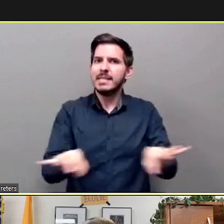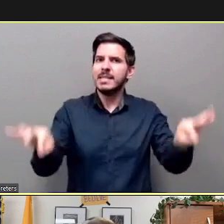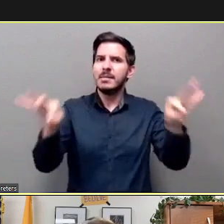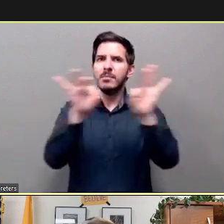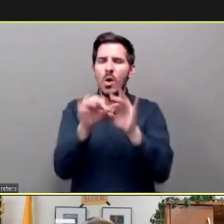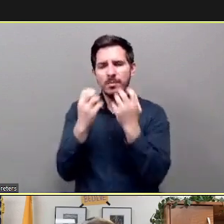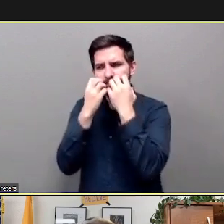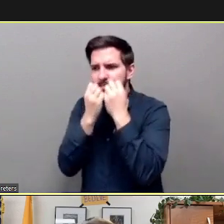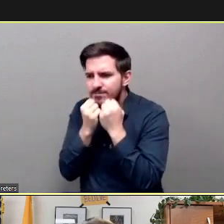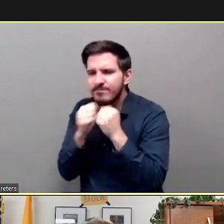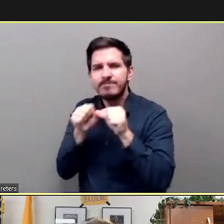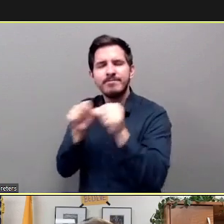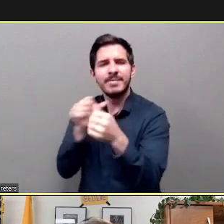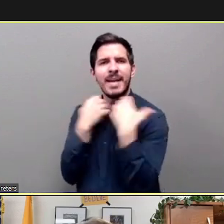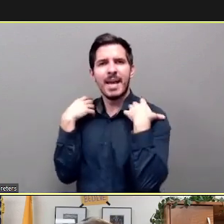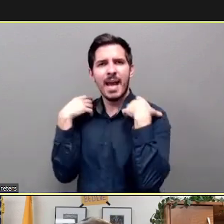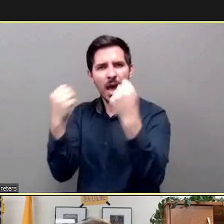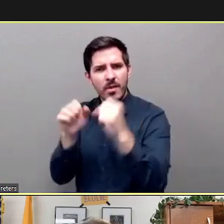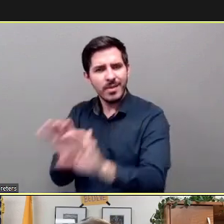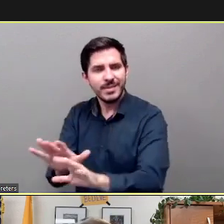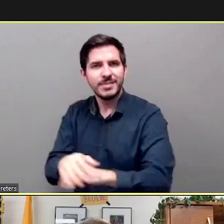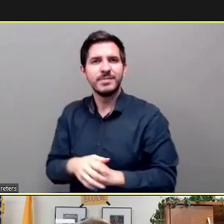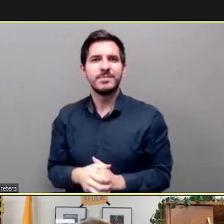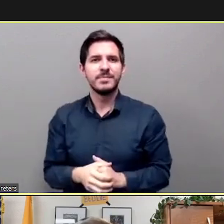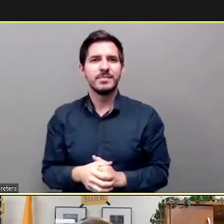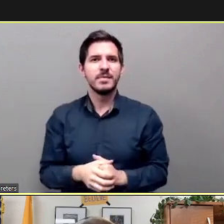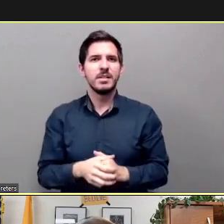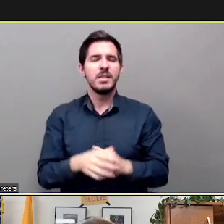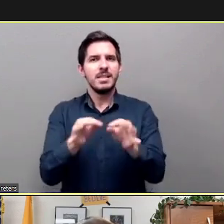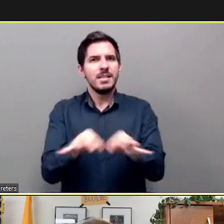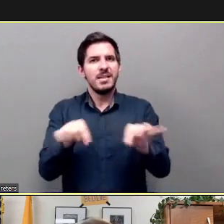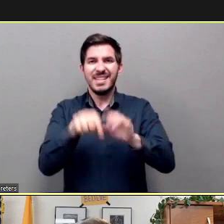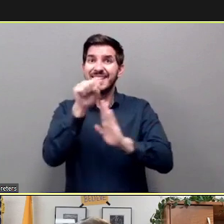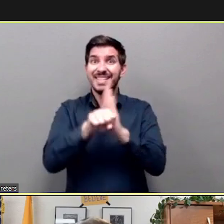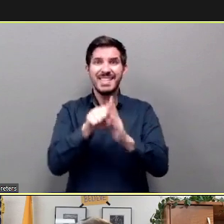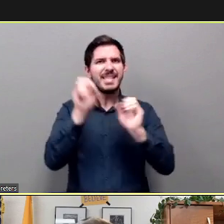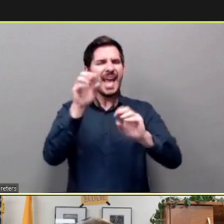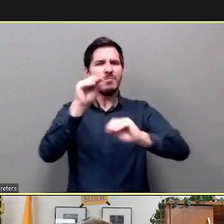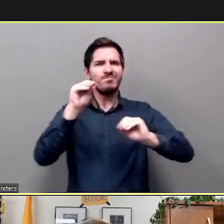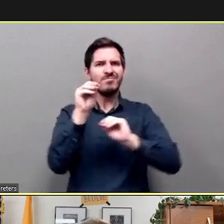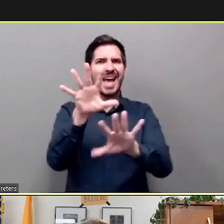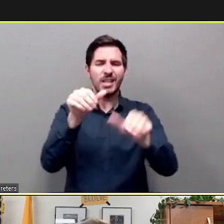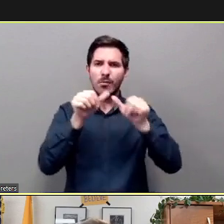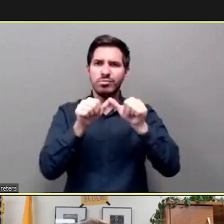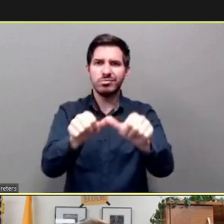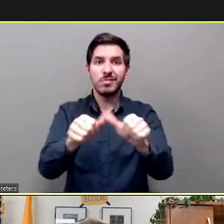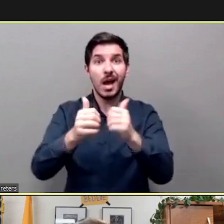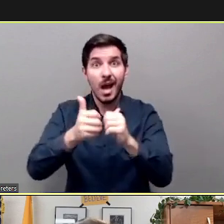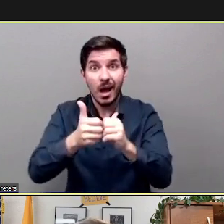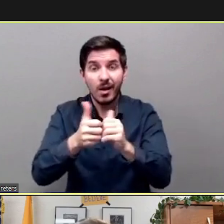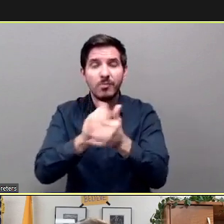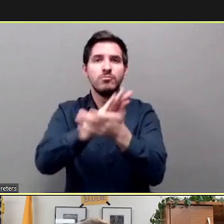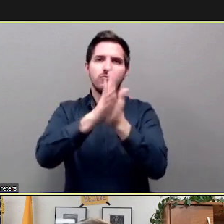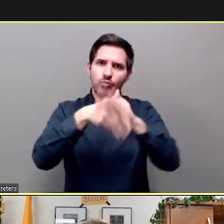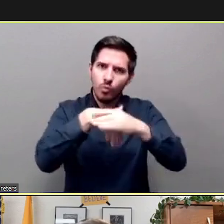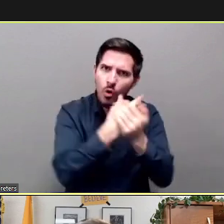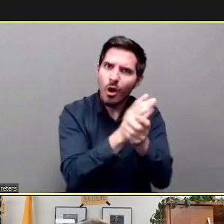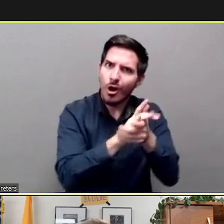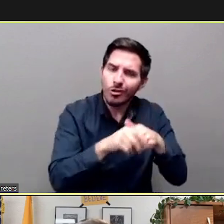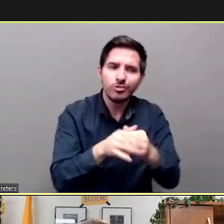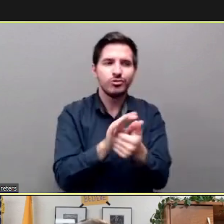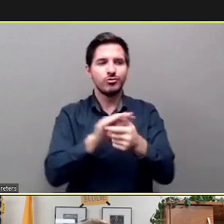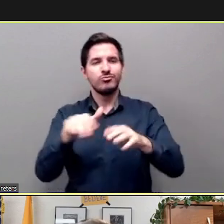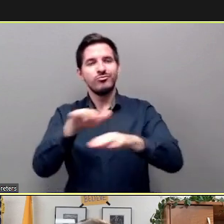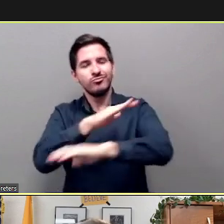stay healthy. Keep this season magical by making sure hands are always washed, surfaces are regularly cleaned,